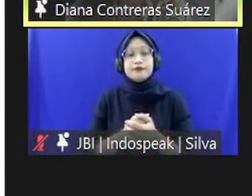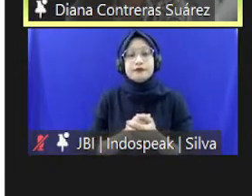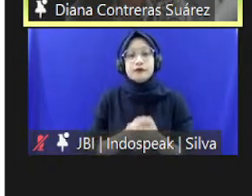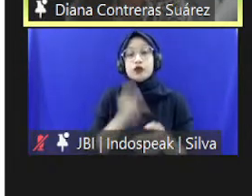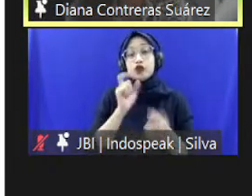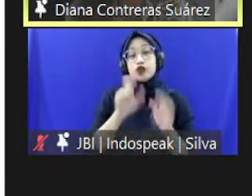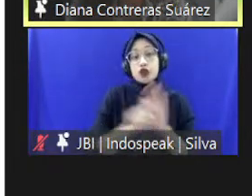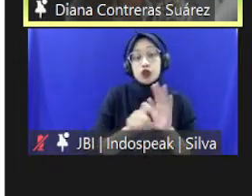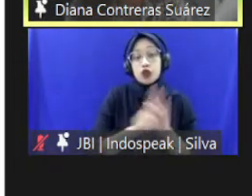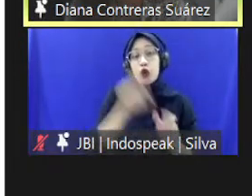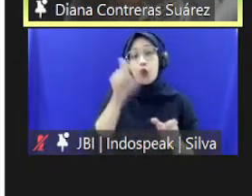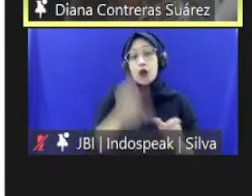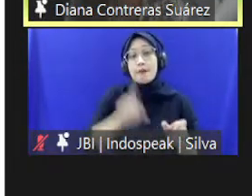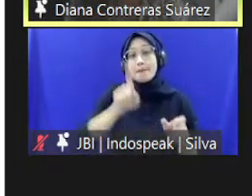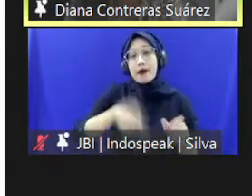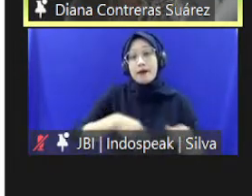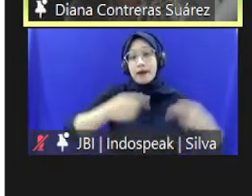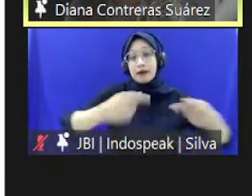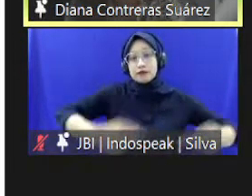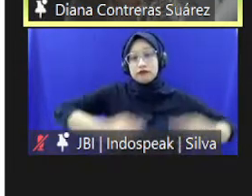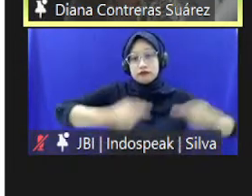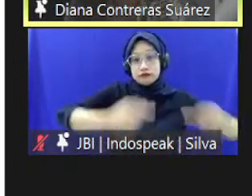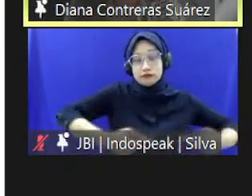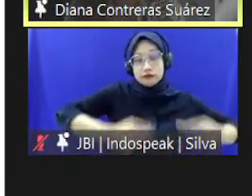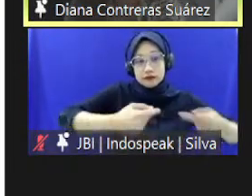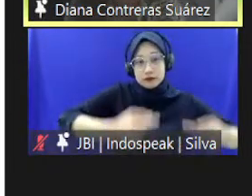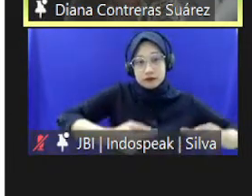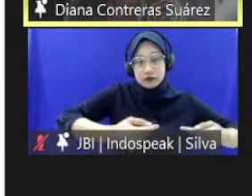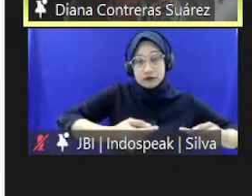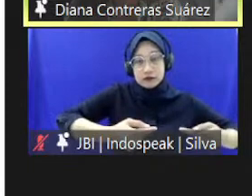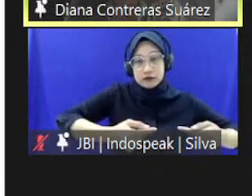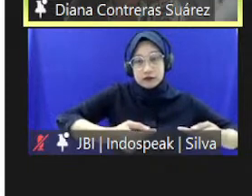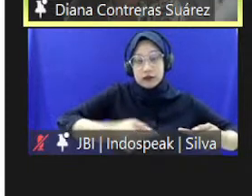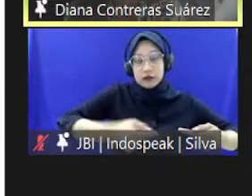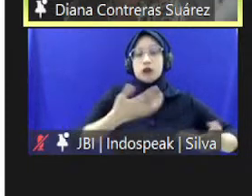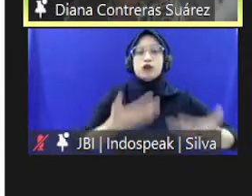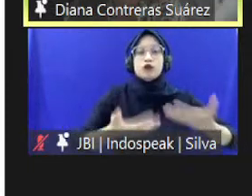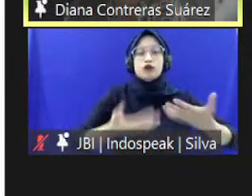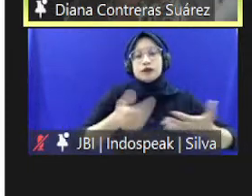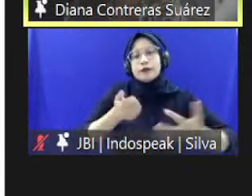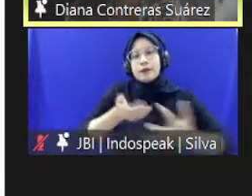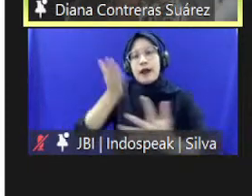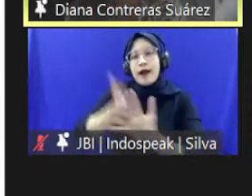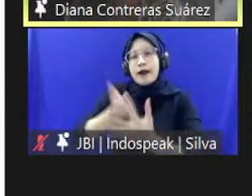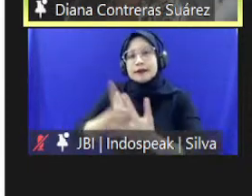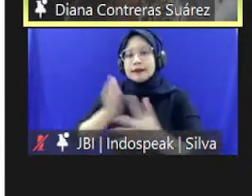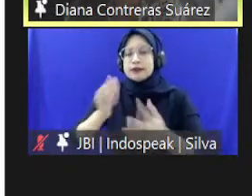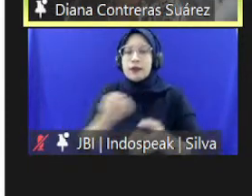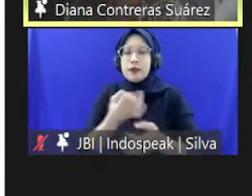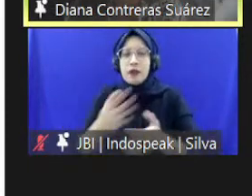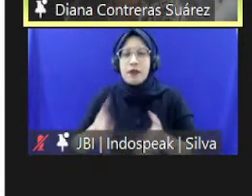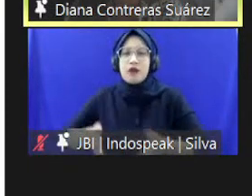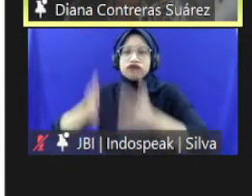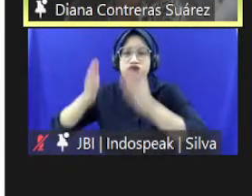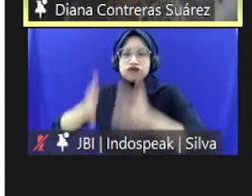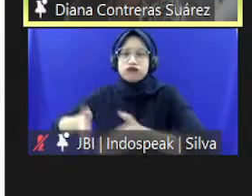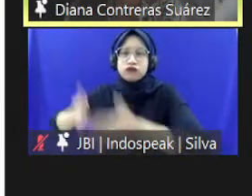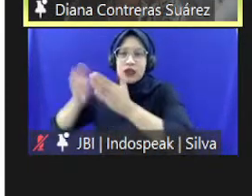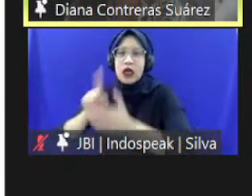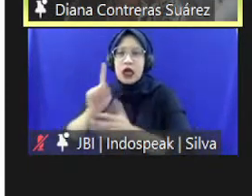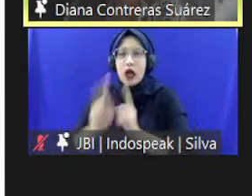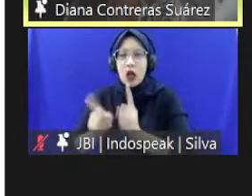wheelchair, if this person lives in a town with many streets and buildings that are not wheelchair friendly and there is little